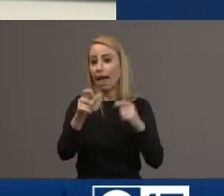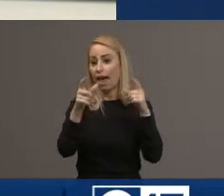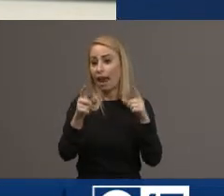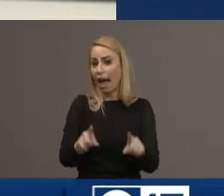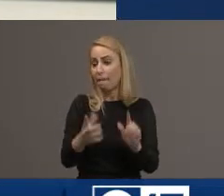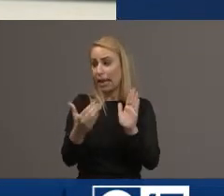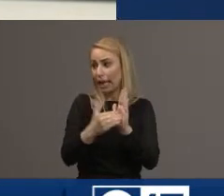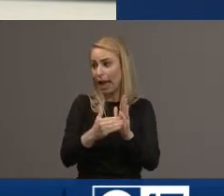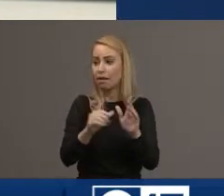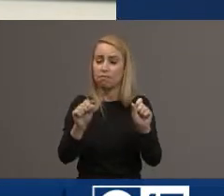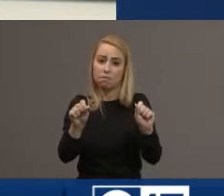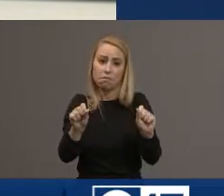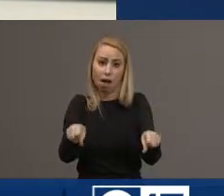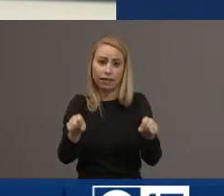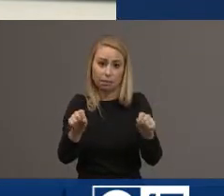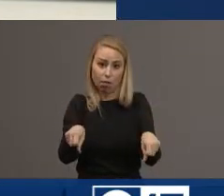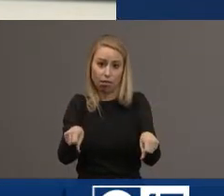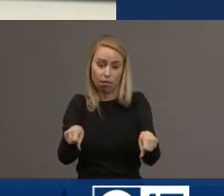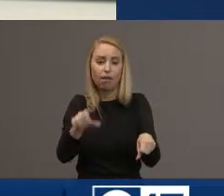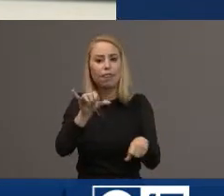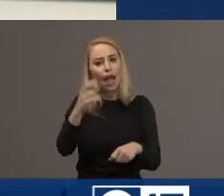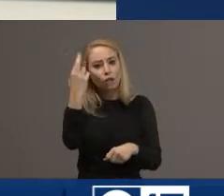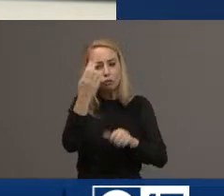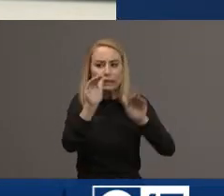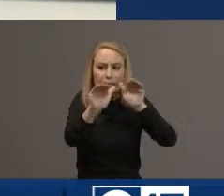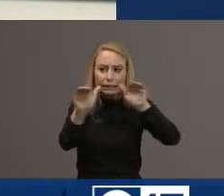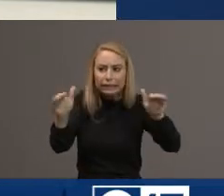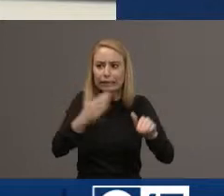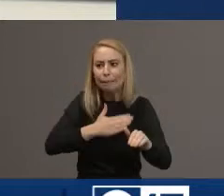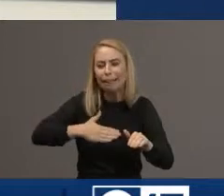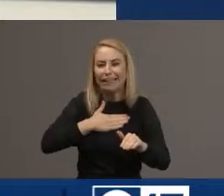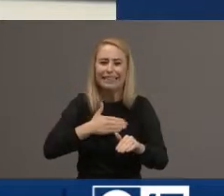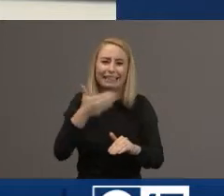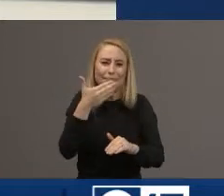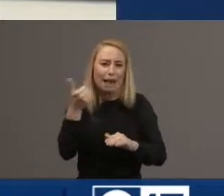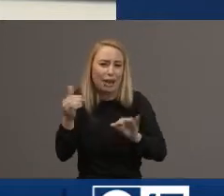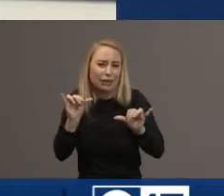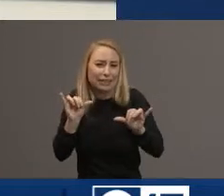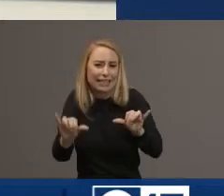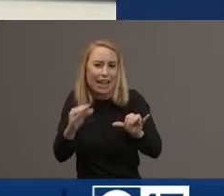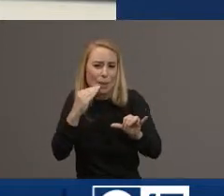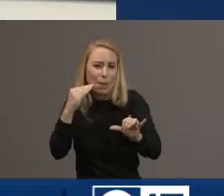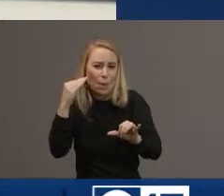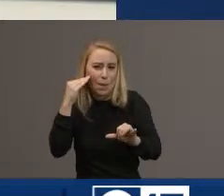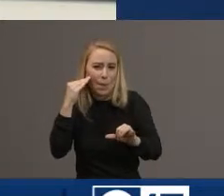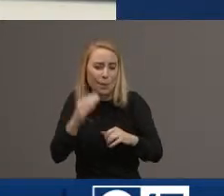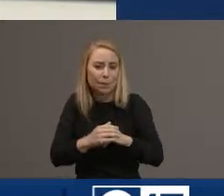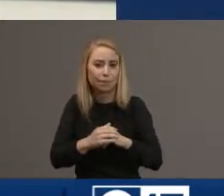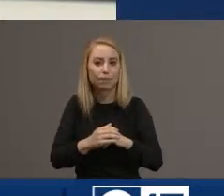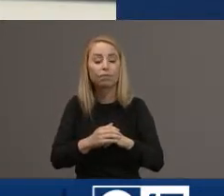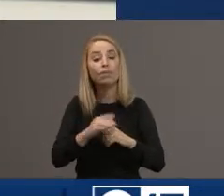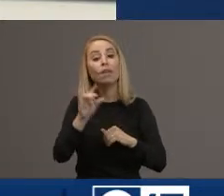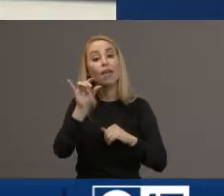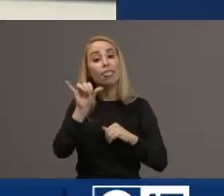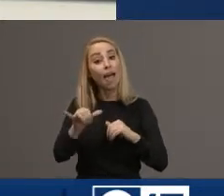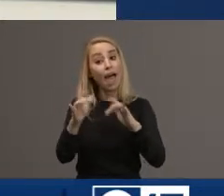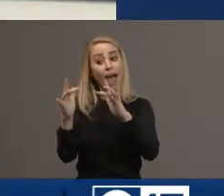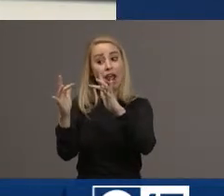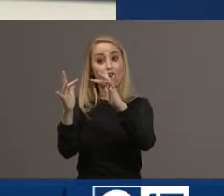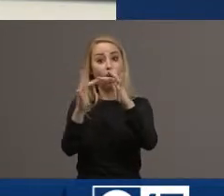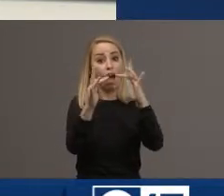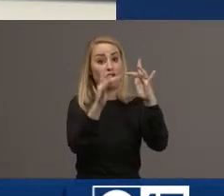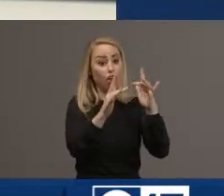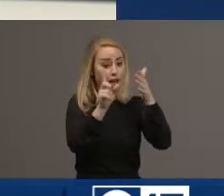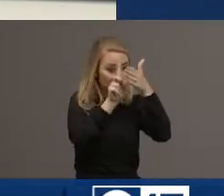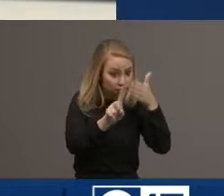that's why I'm asking Arizonans to stay at home. You really can only do contact tracing the way we're going to do